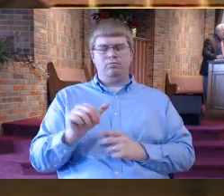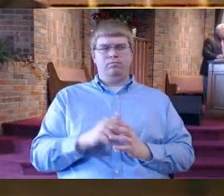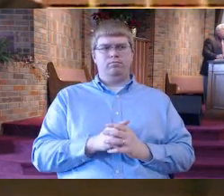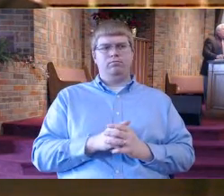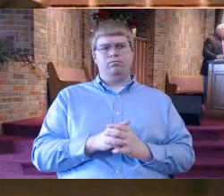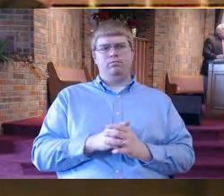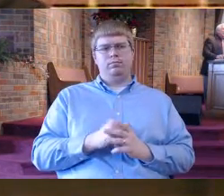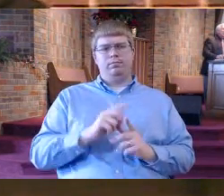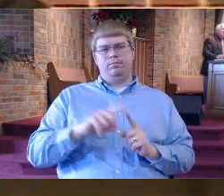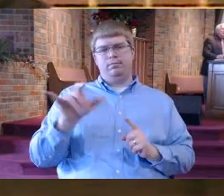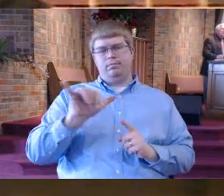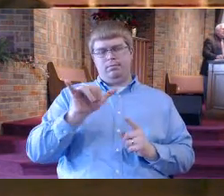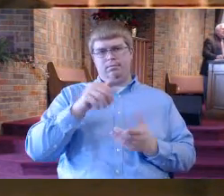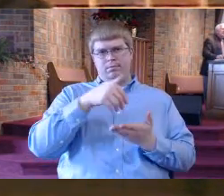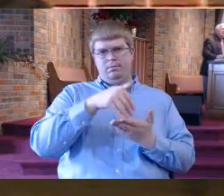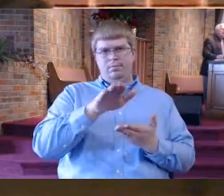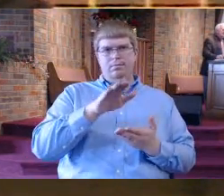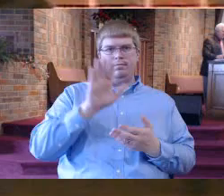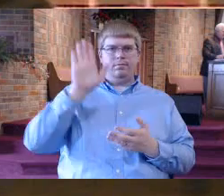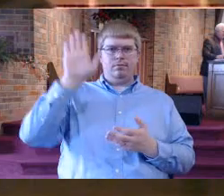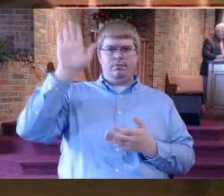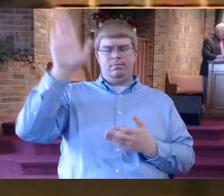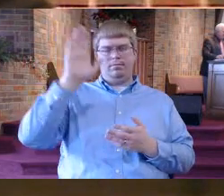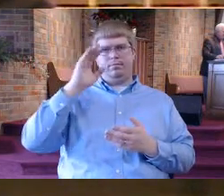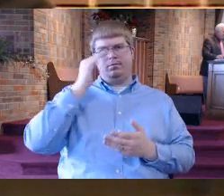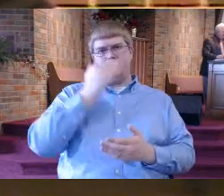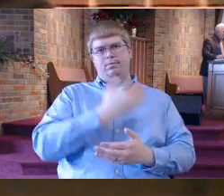God also sent his son.